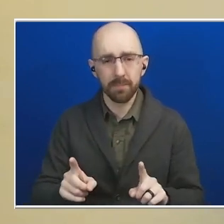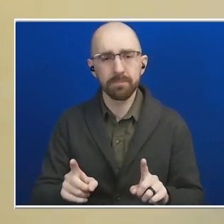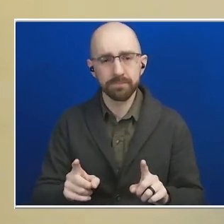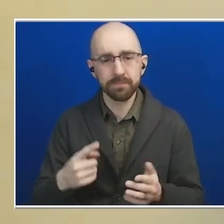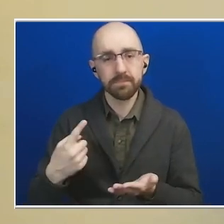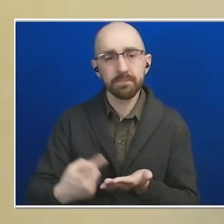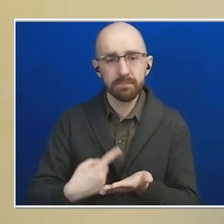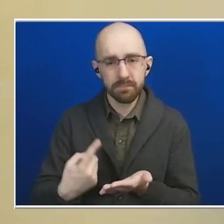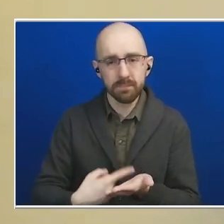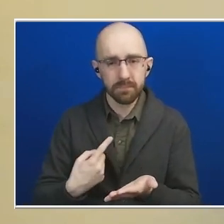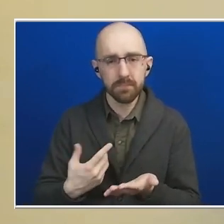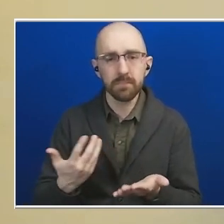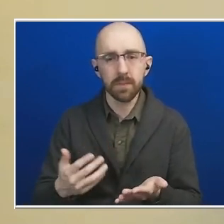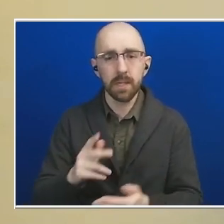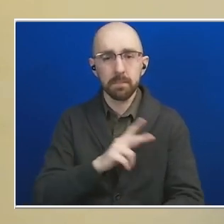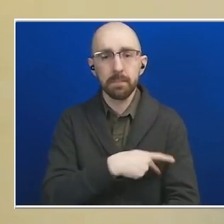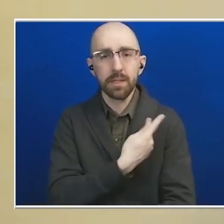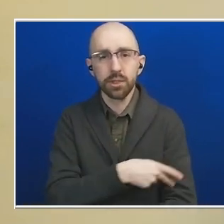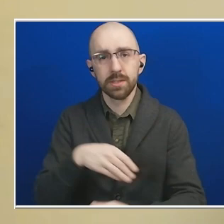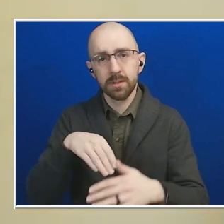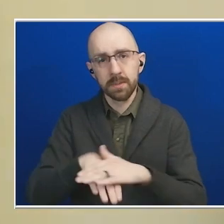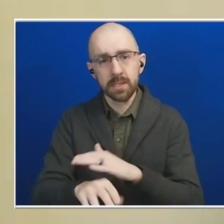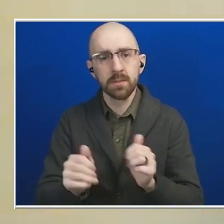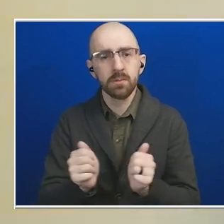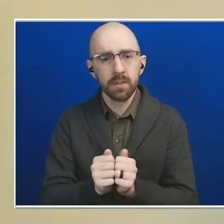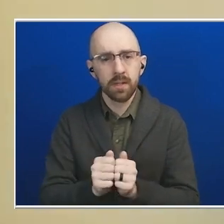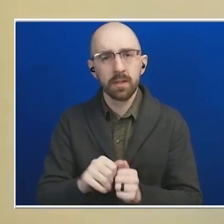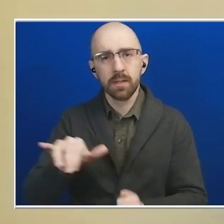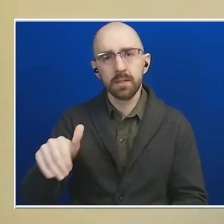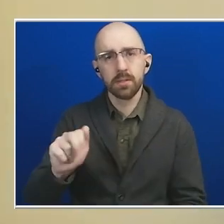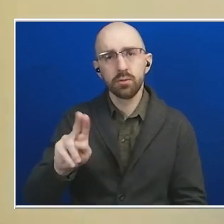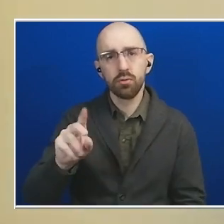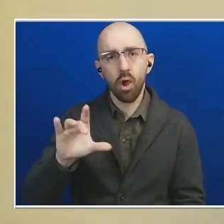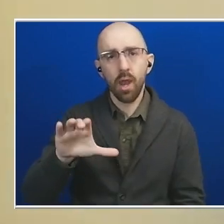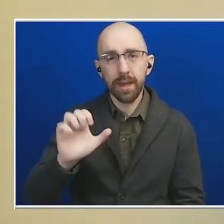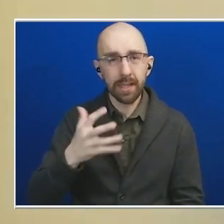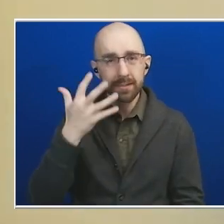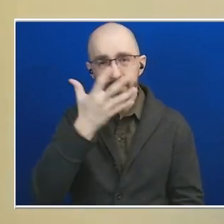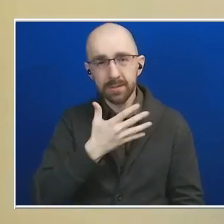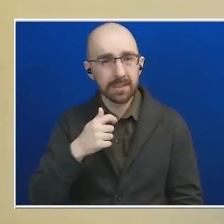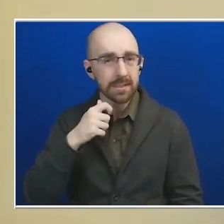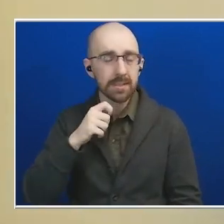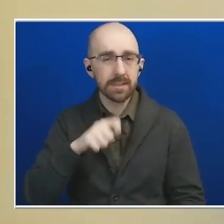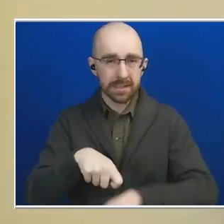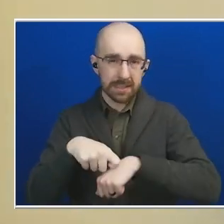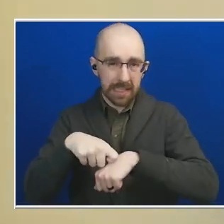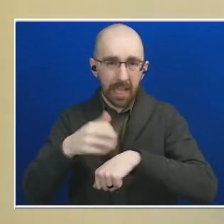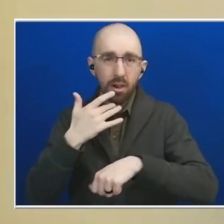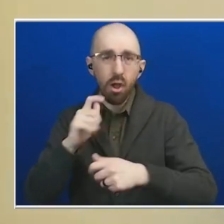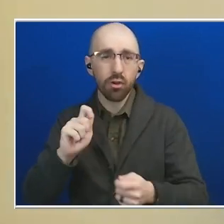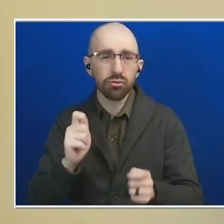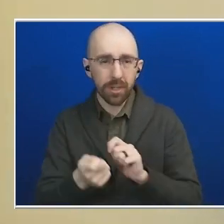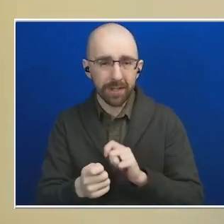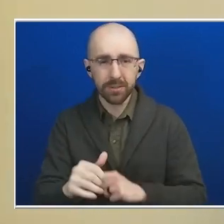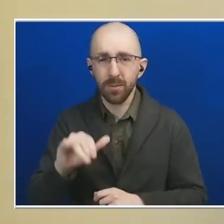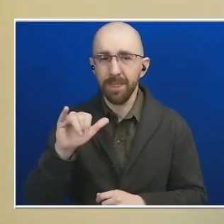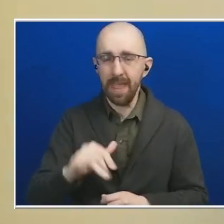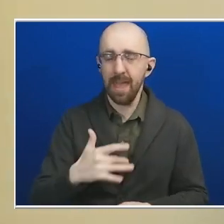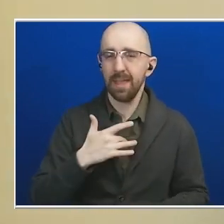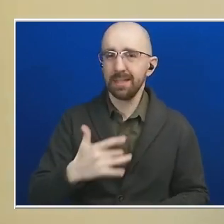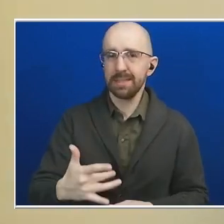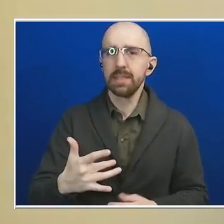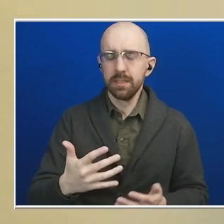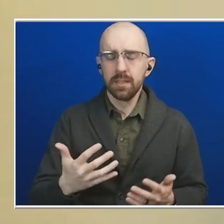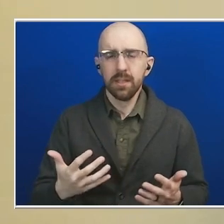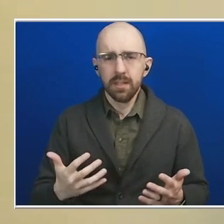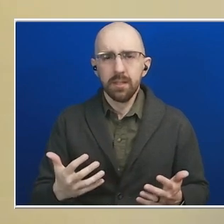sometimes patients come in with jaundice or change in the color of their skin, and that usually is